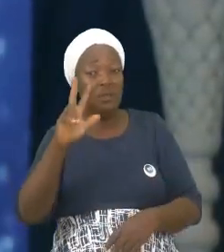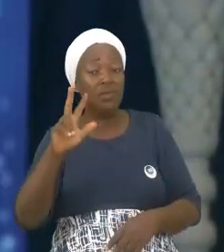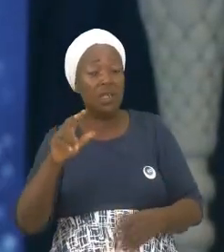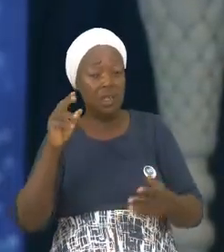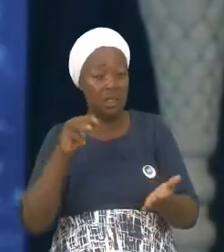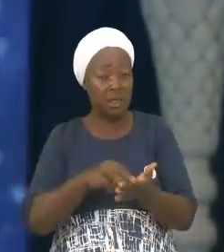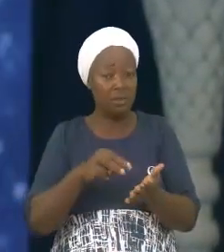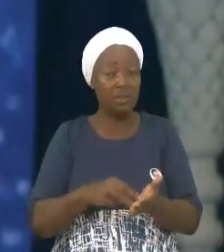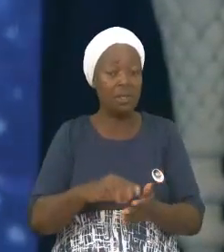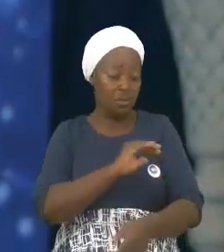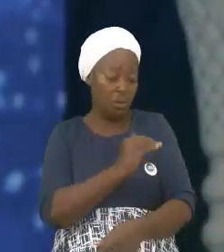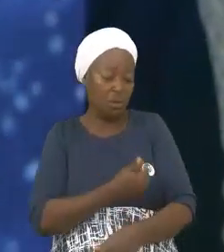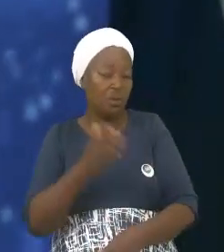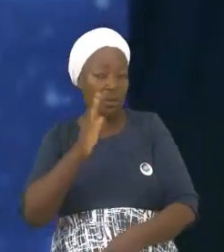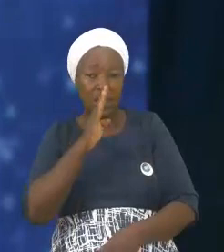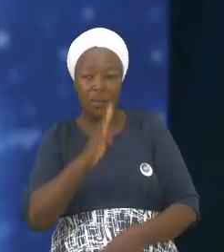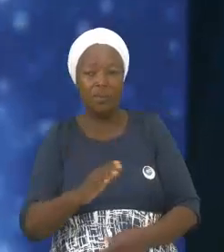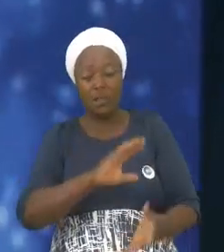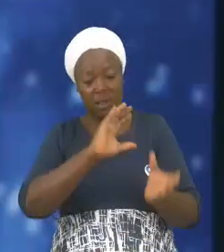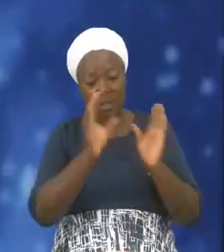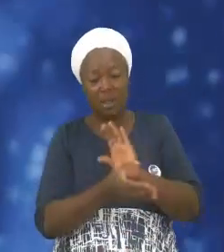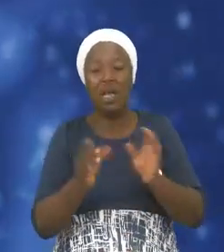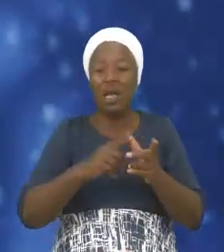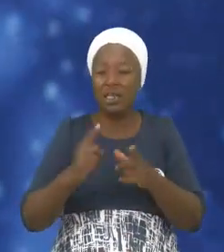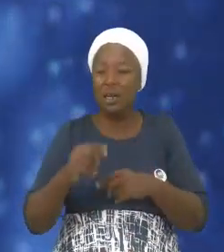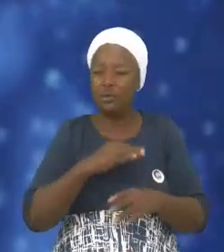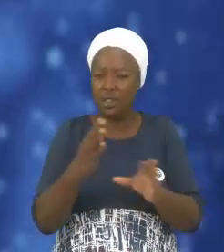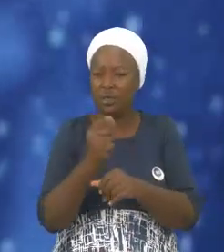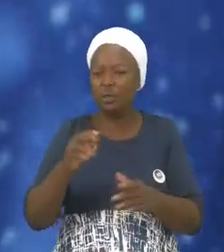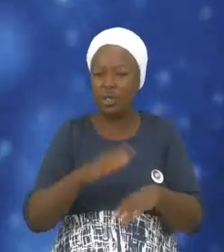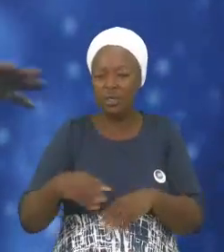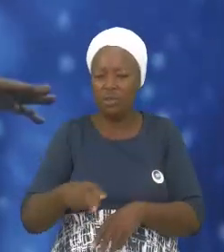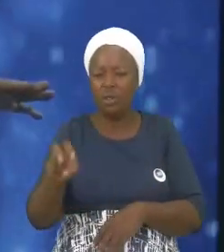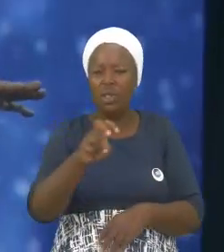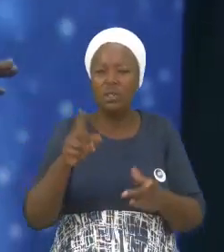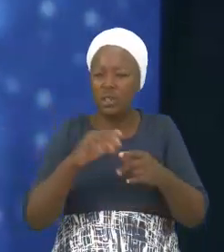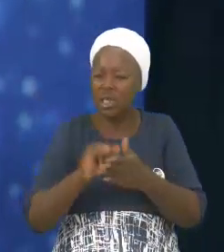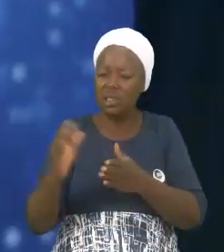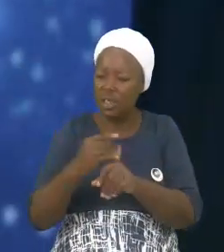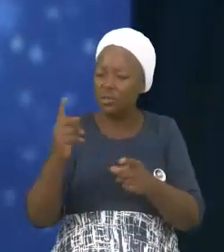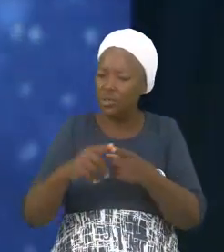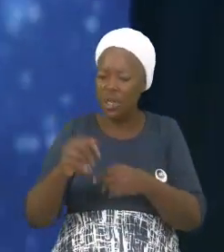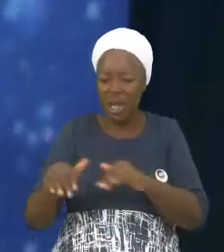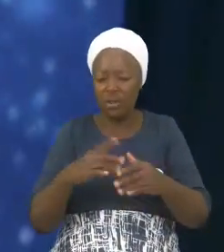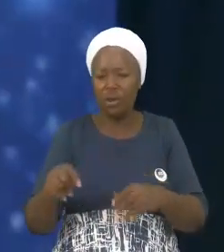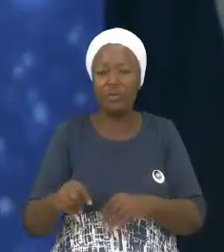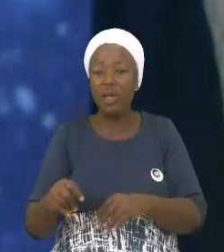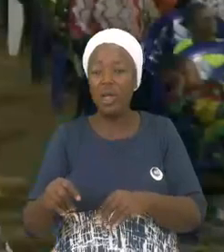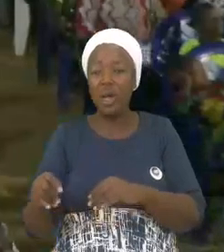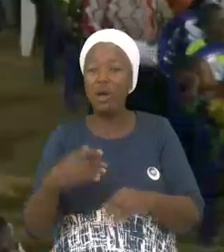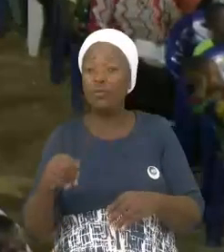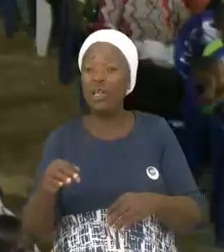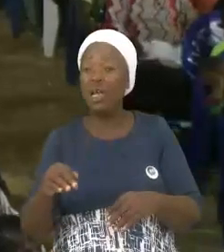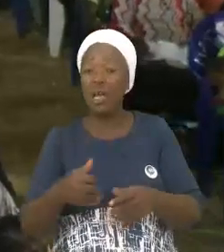to be converted. I want to take you on a journey. I'm going to take you to the Acts of the Apostles. Your shadow will heal the sick, and